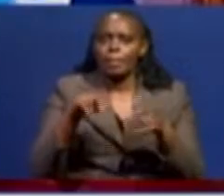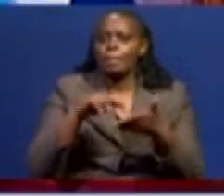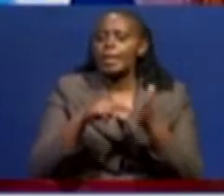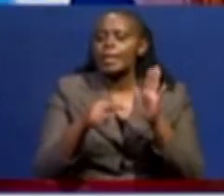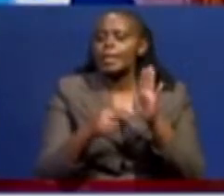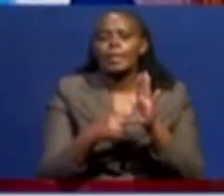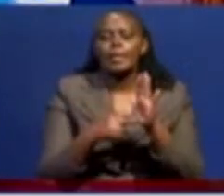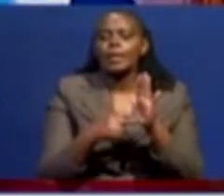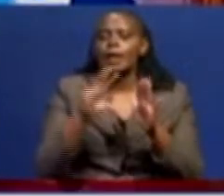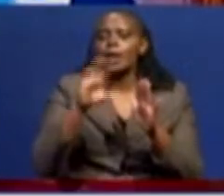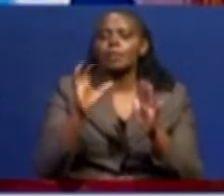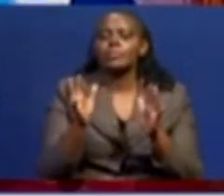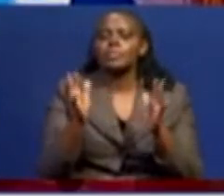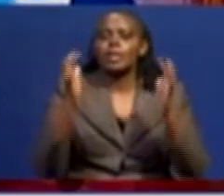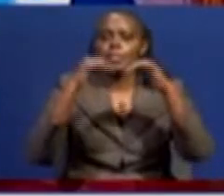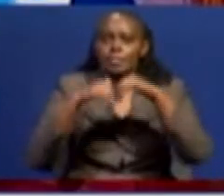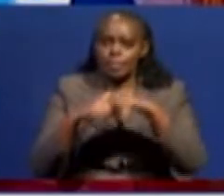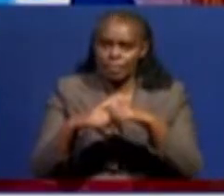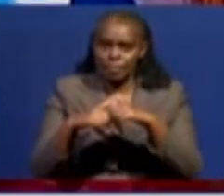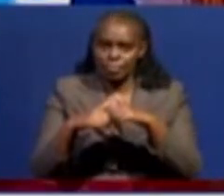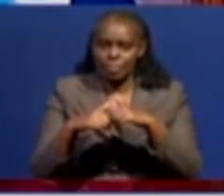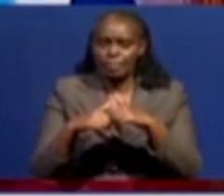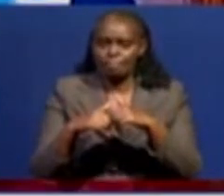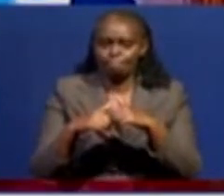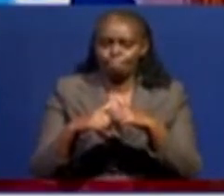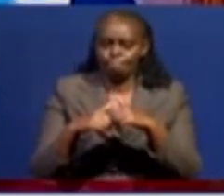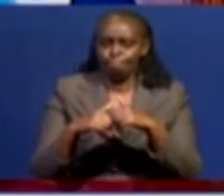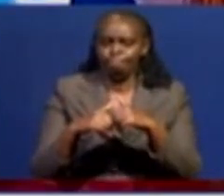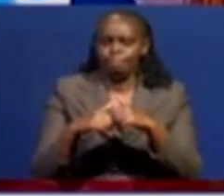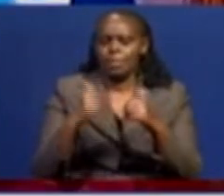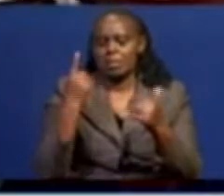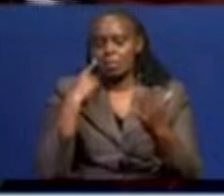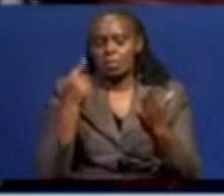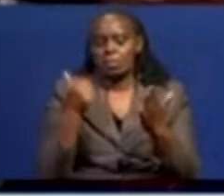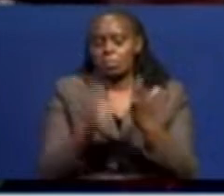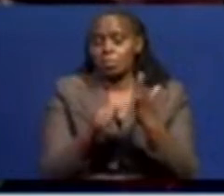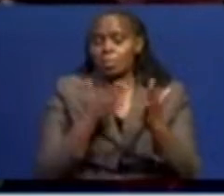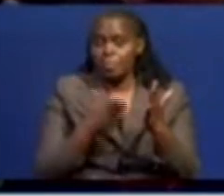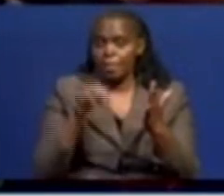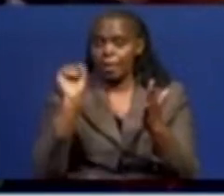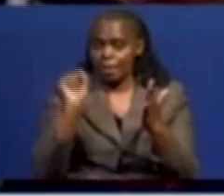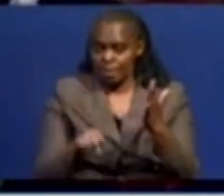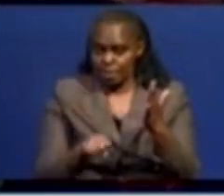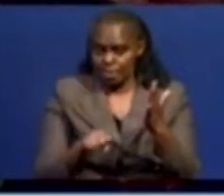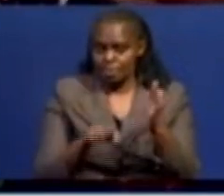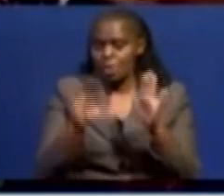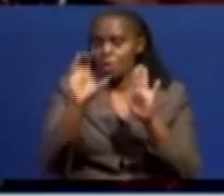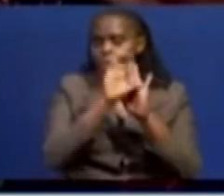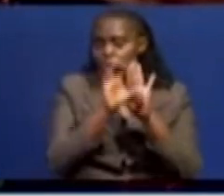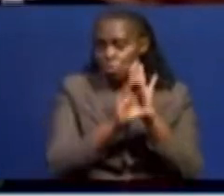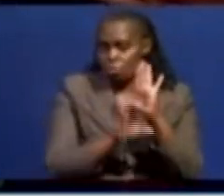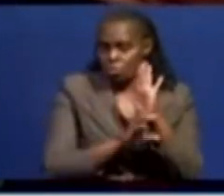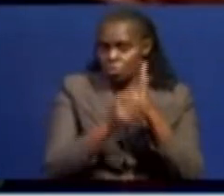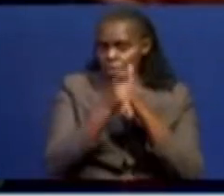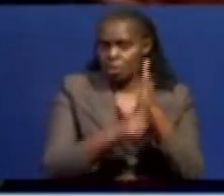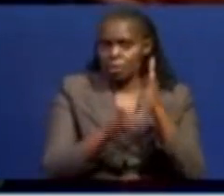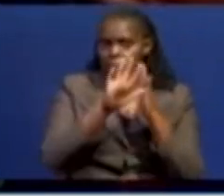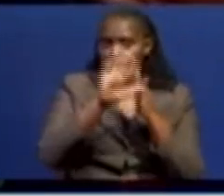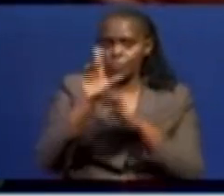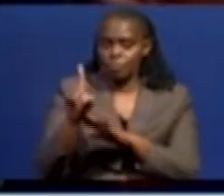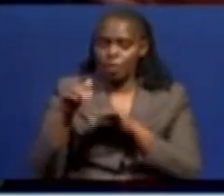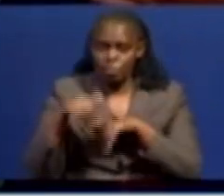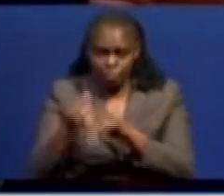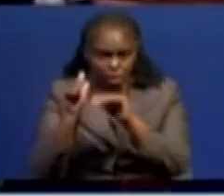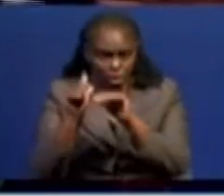the violation that the County Assembly is aggrieved of? Yes. Was the Constitution under